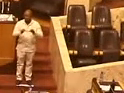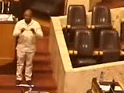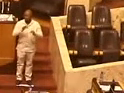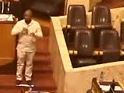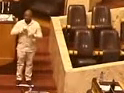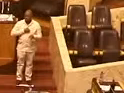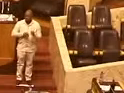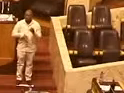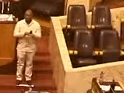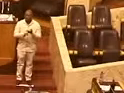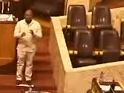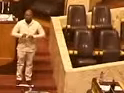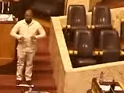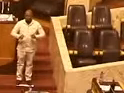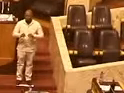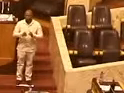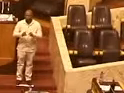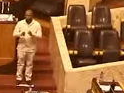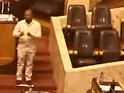different municipalities.